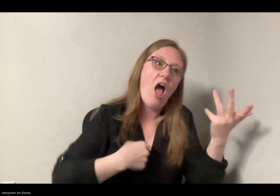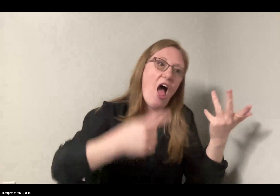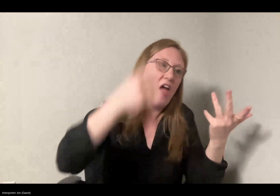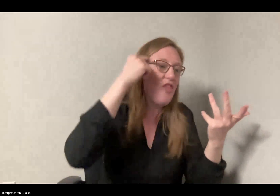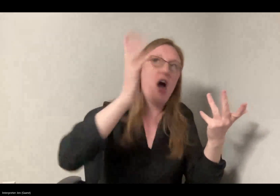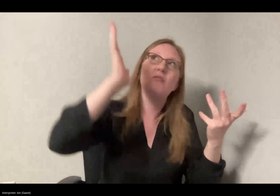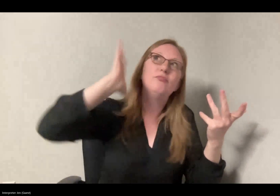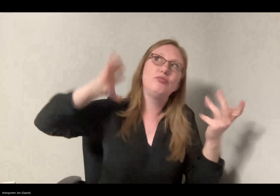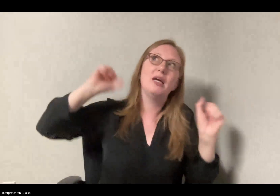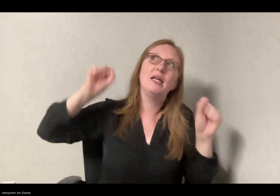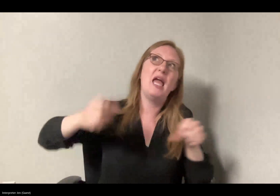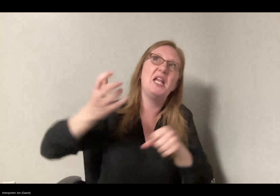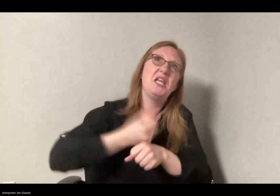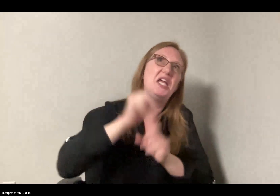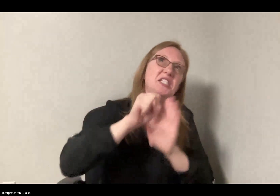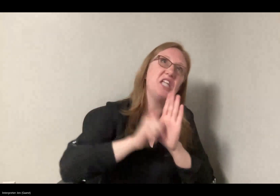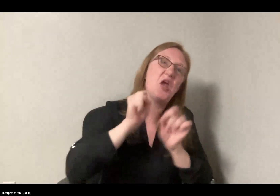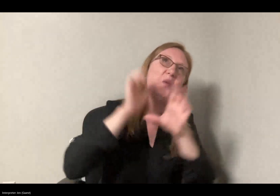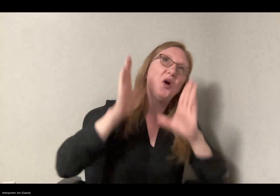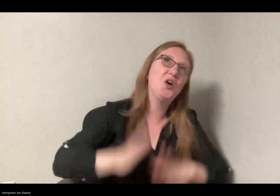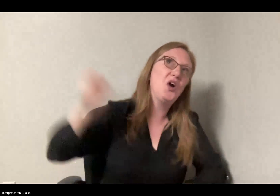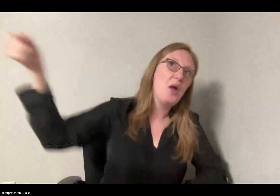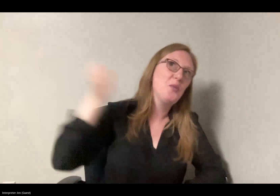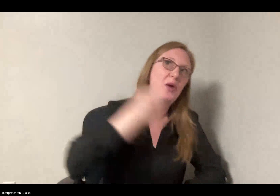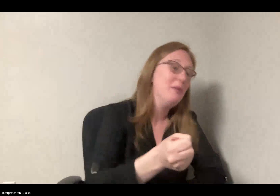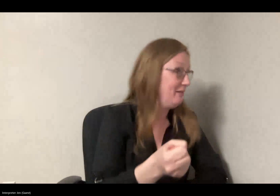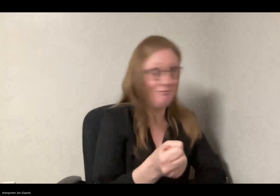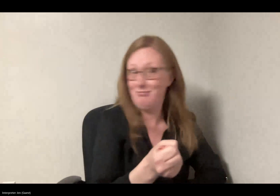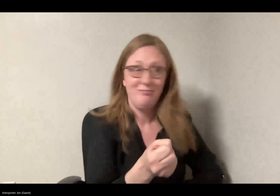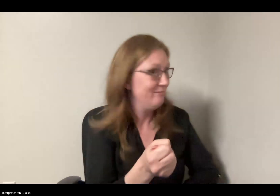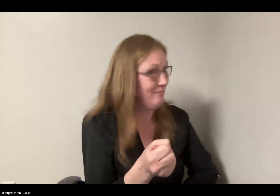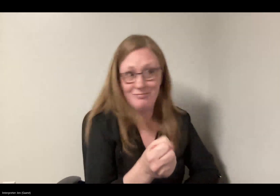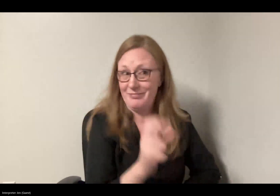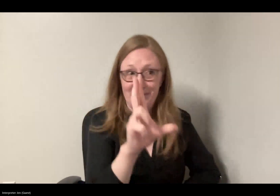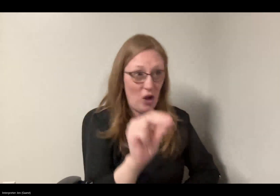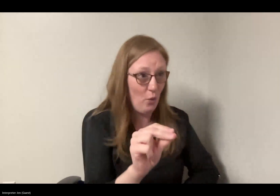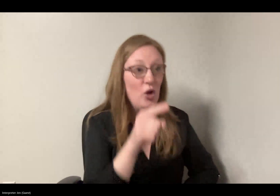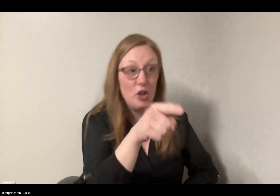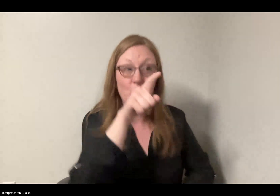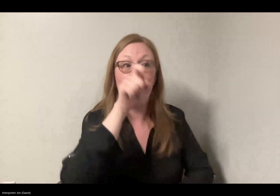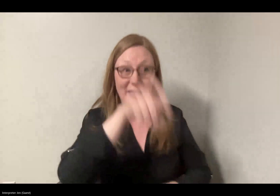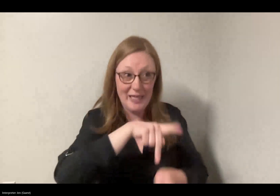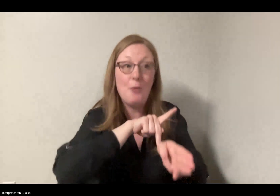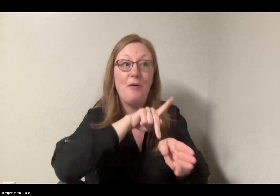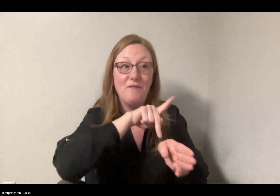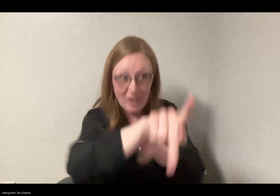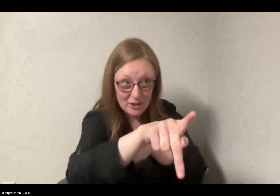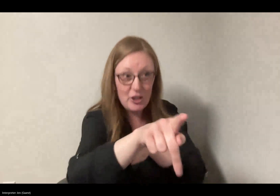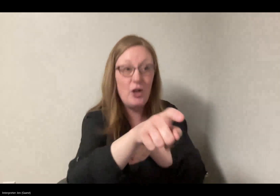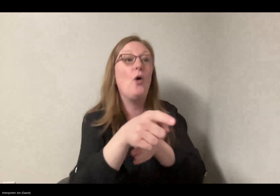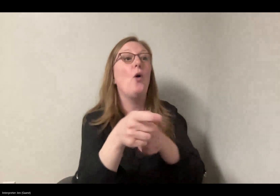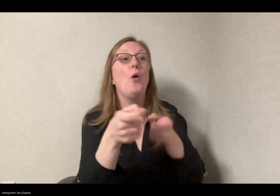could get a state worker and bring them in. No, you need a professional emergency manager to come in. And they're going to say, well,